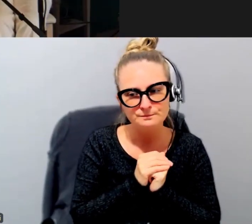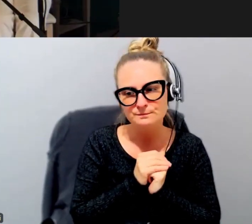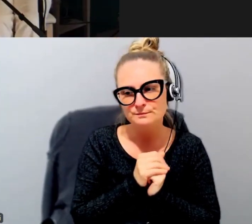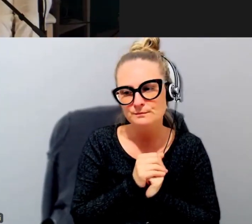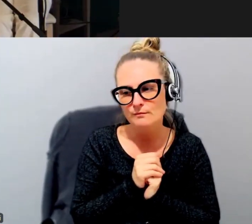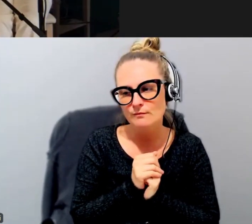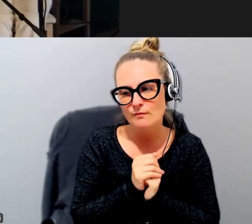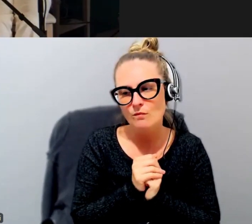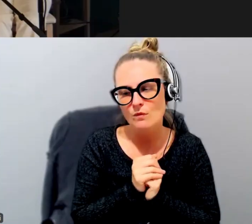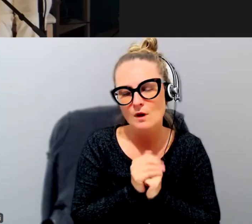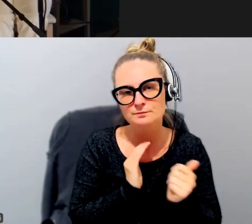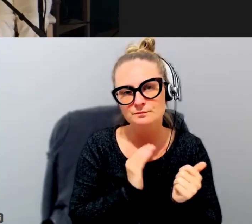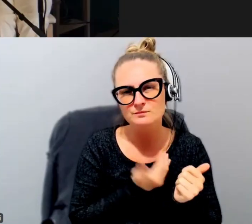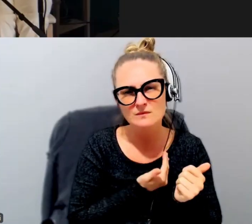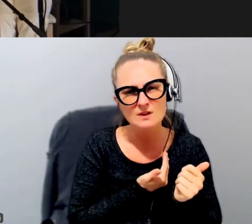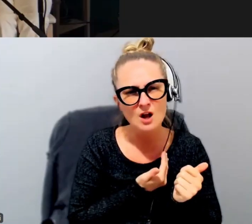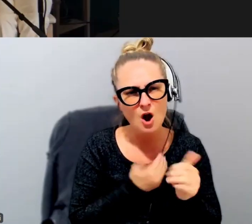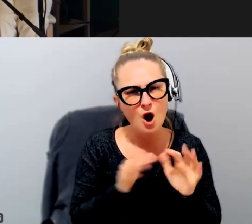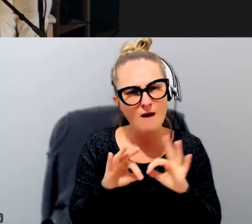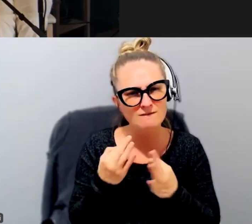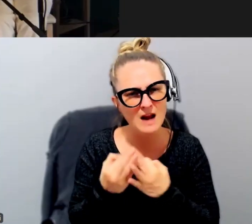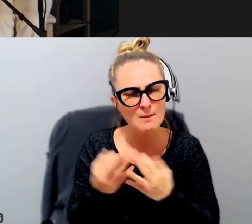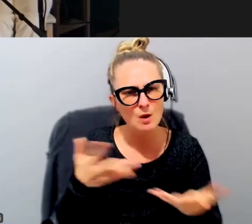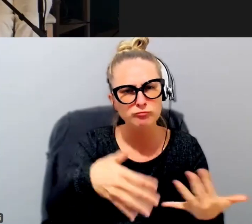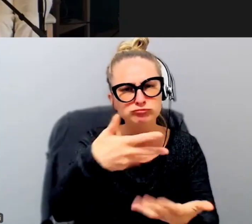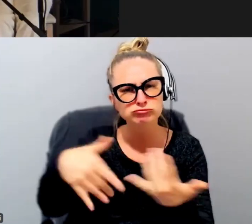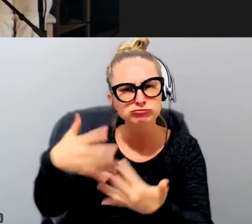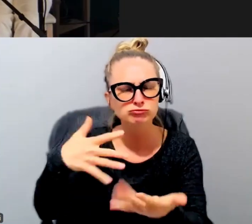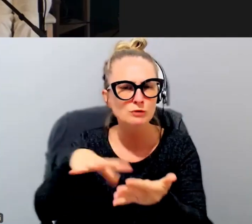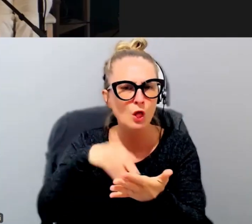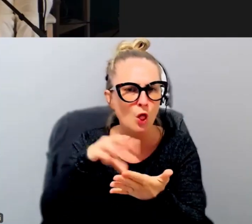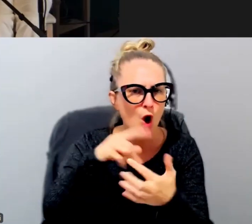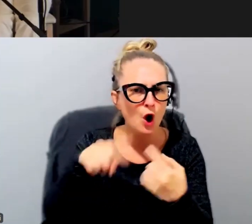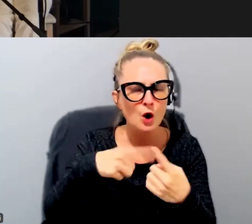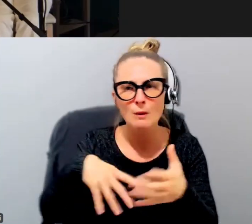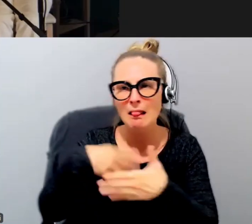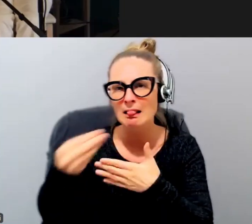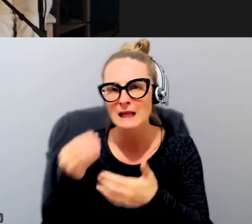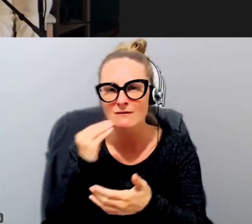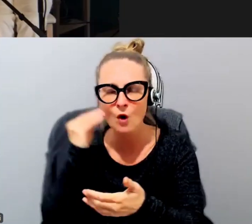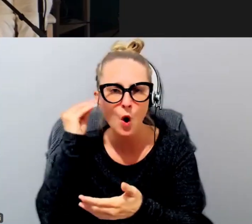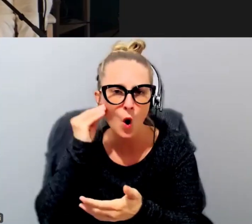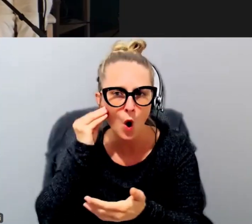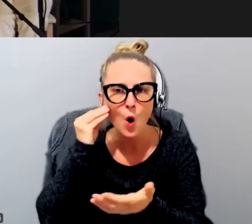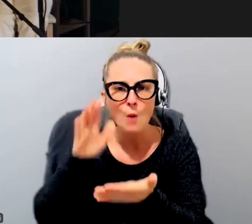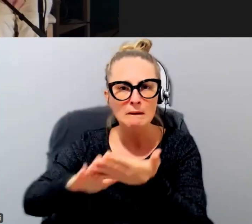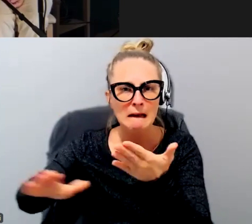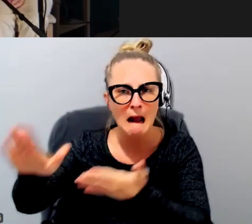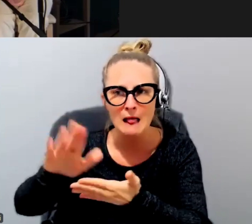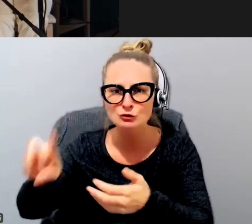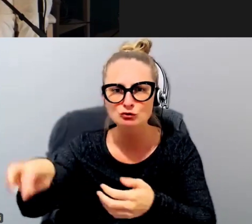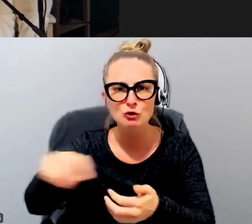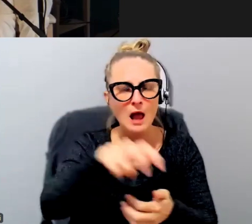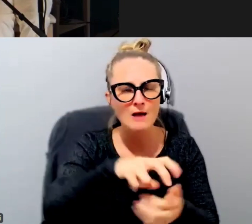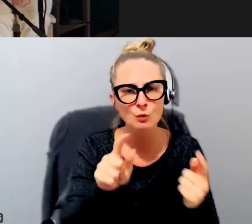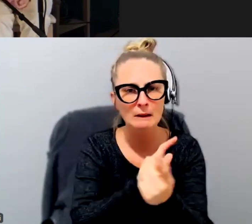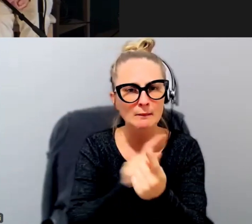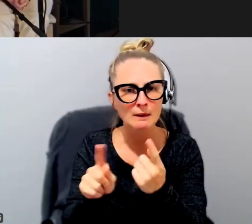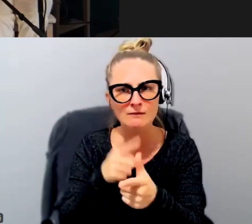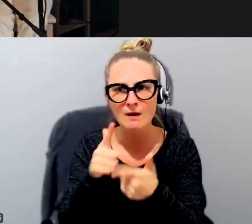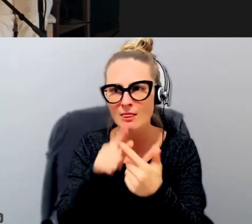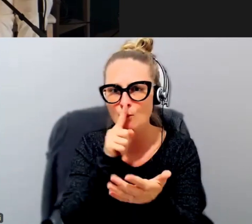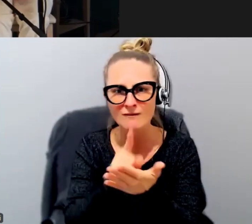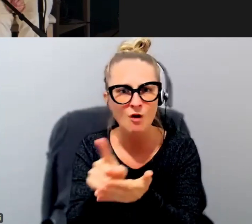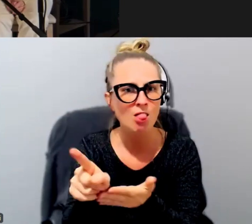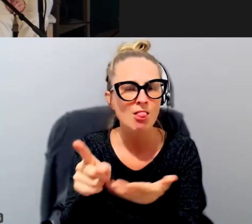our families, we mix, we get to know each other, we leave home, we go to college, we travel, we meet each other, and we fall in love